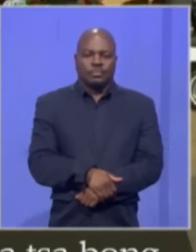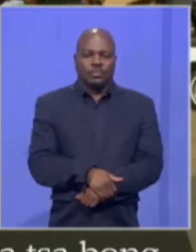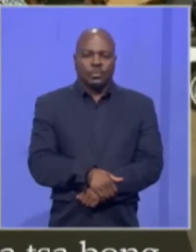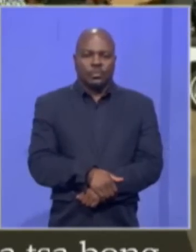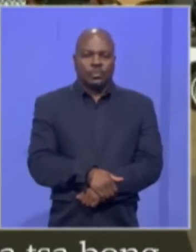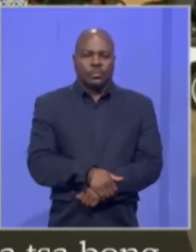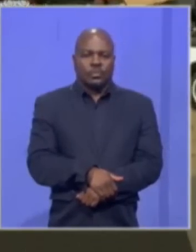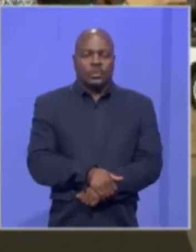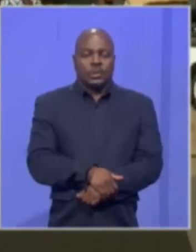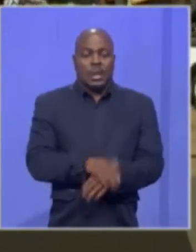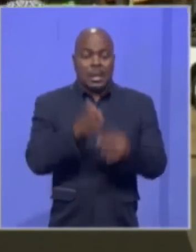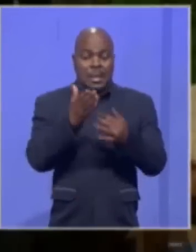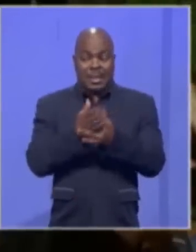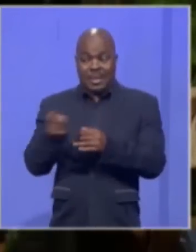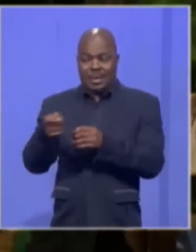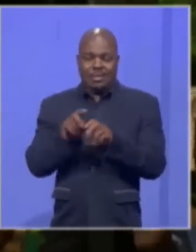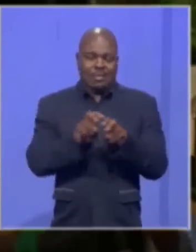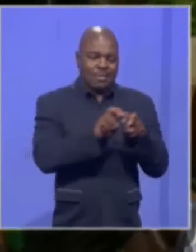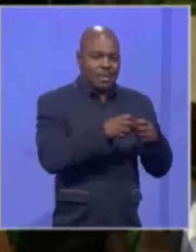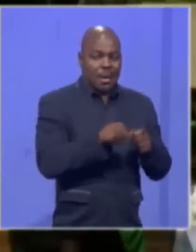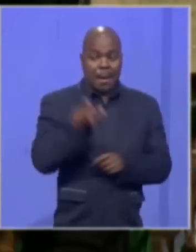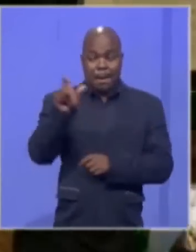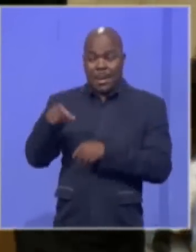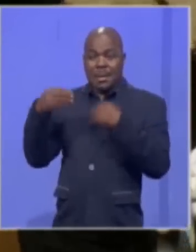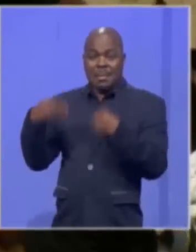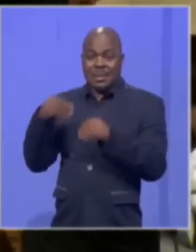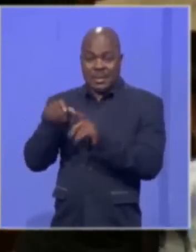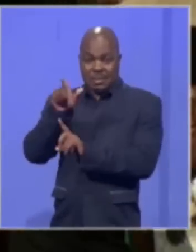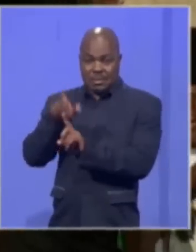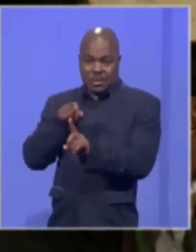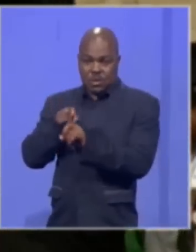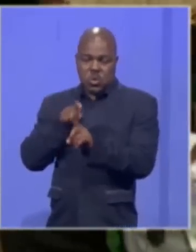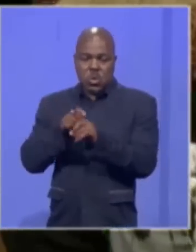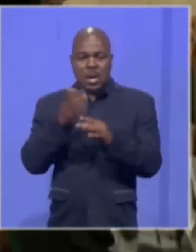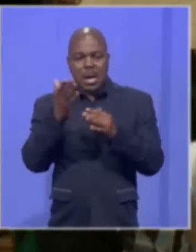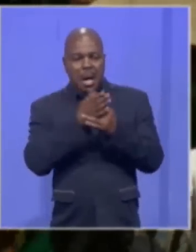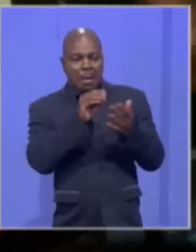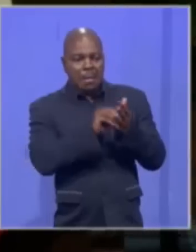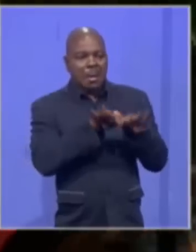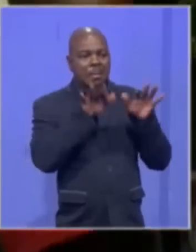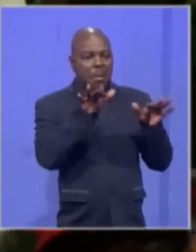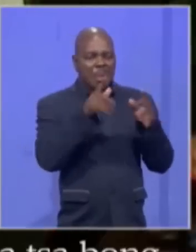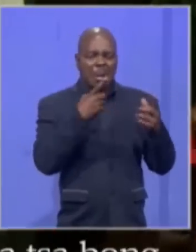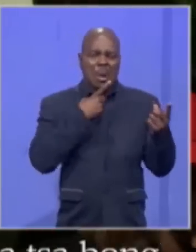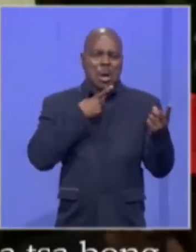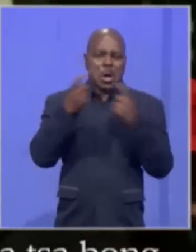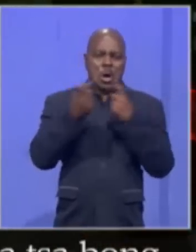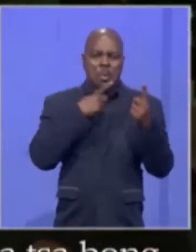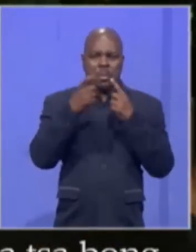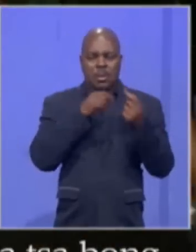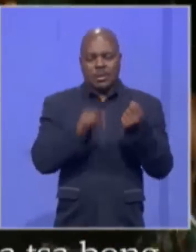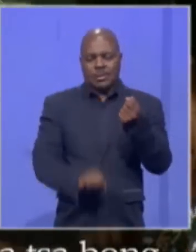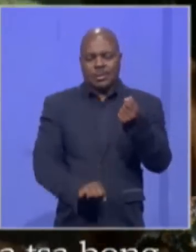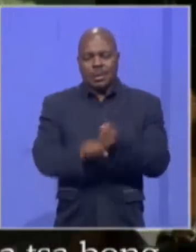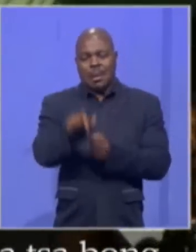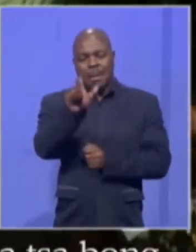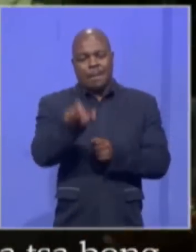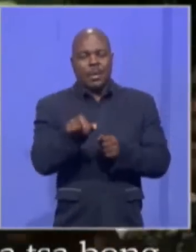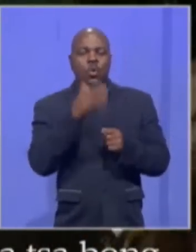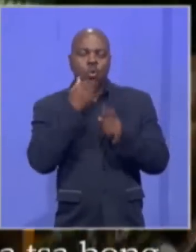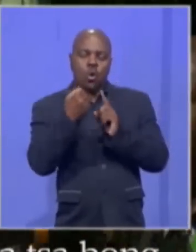Nyewe ya tlhekefetso ya thobalano e kgahlano le mohwebi wa lehae e ngokile boipelaetso ba baahi ba neng ba tshehetsa mahlatsipa.